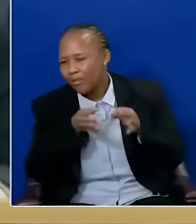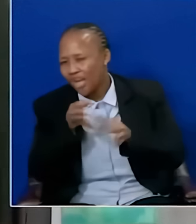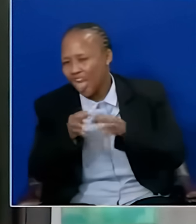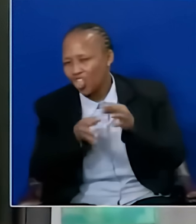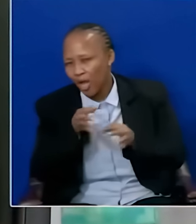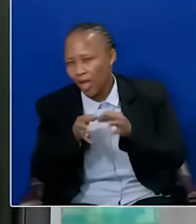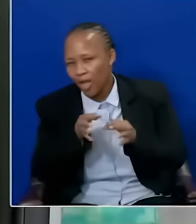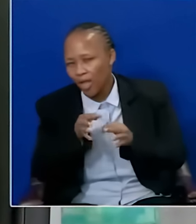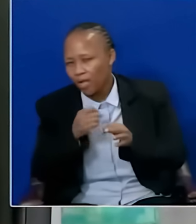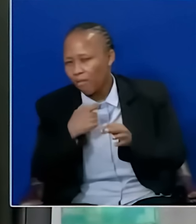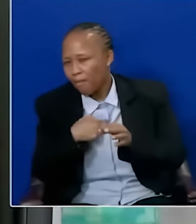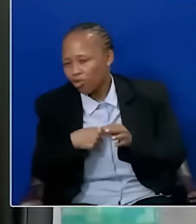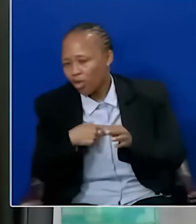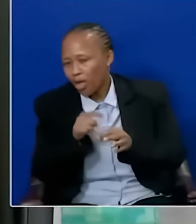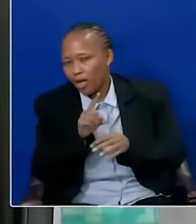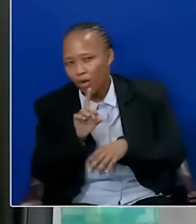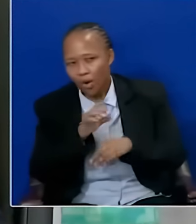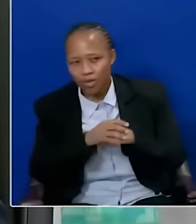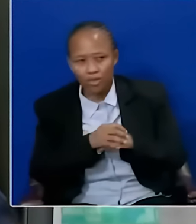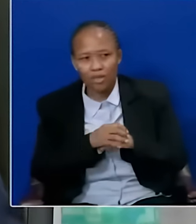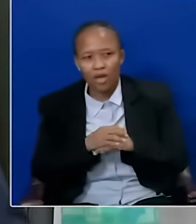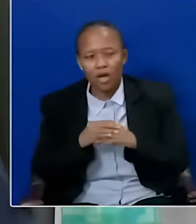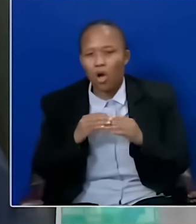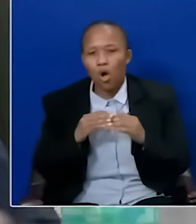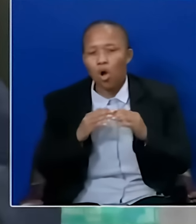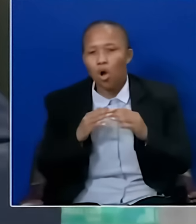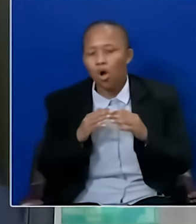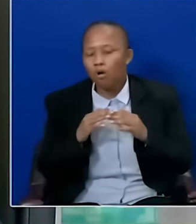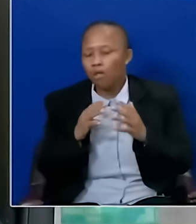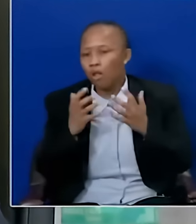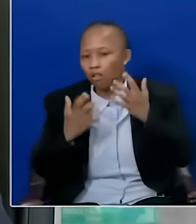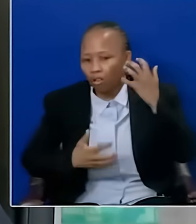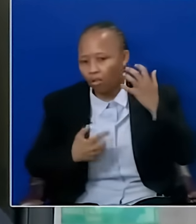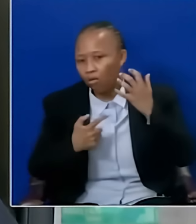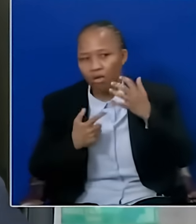Commissioner, the non-conformance is attached. It's handwritten.